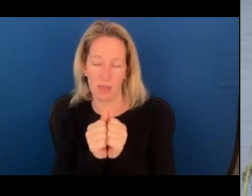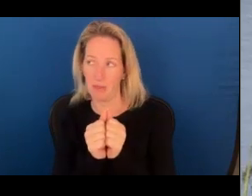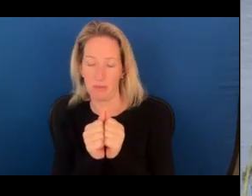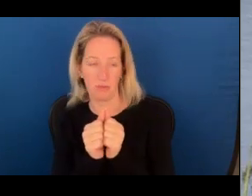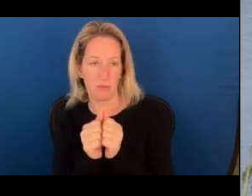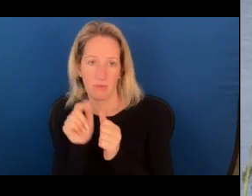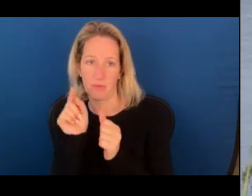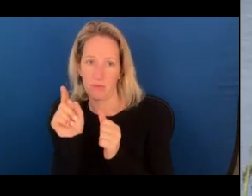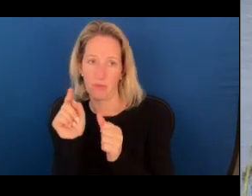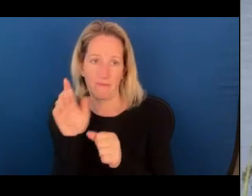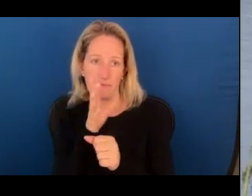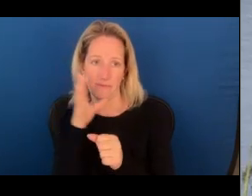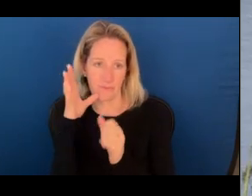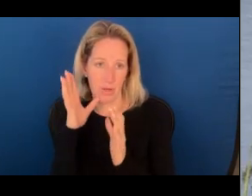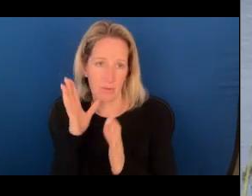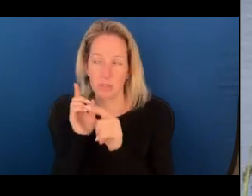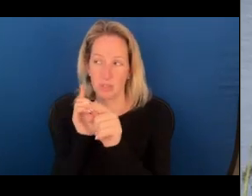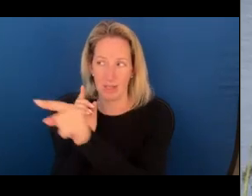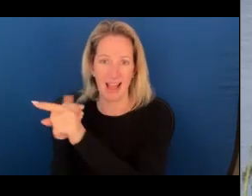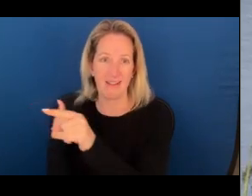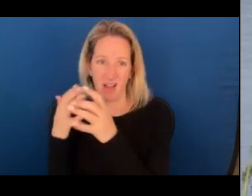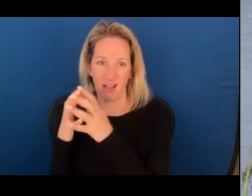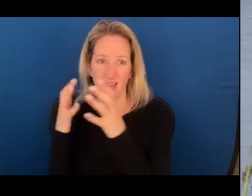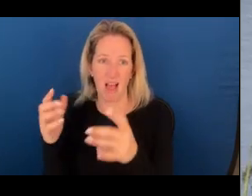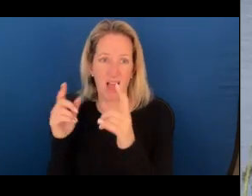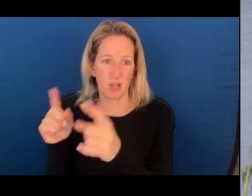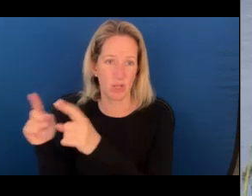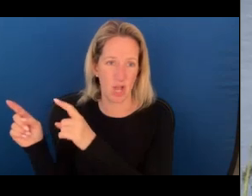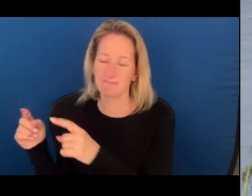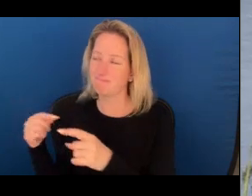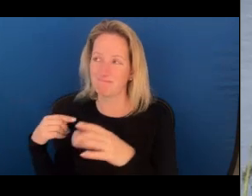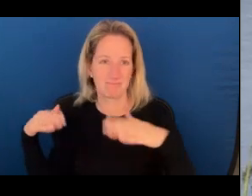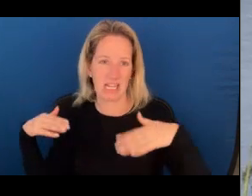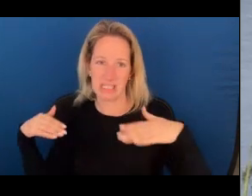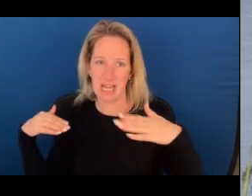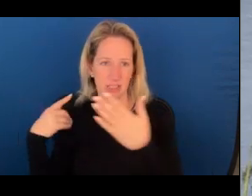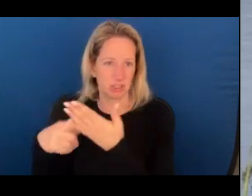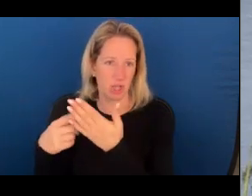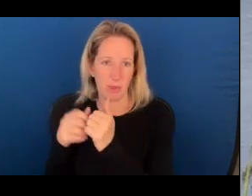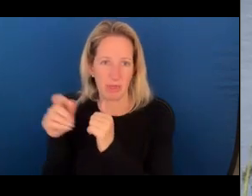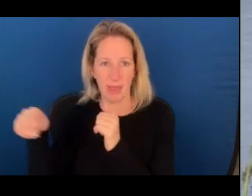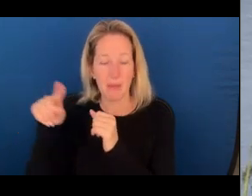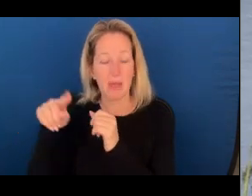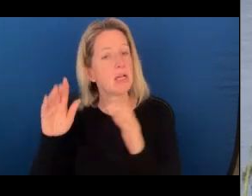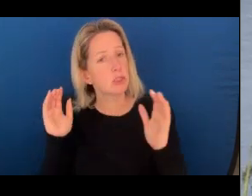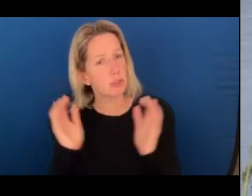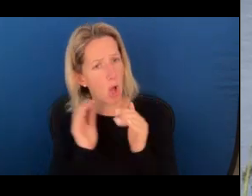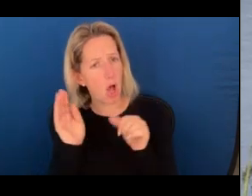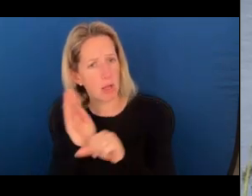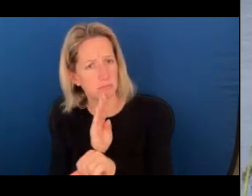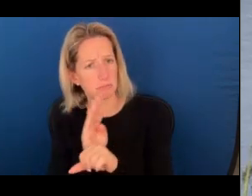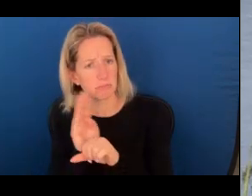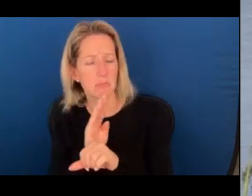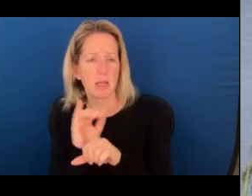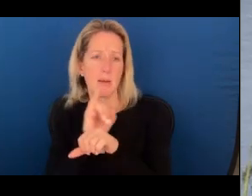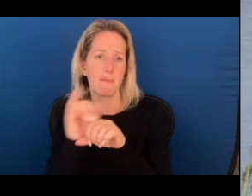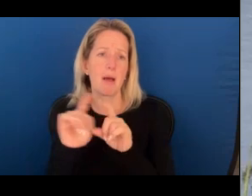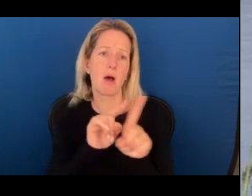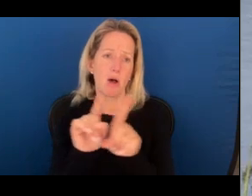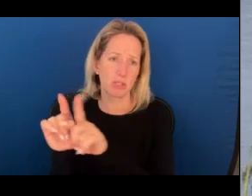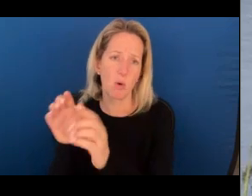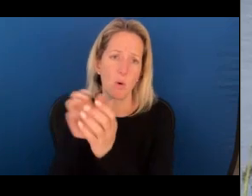got a lot of stuff going on, so we haven't really talked to them. There are some, it's a very small industry, but there are some oyster